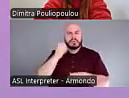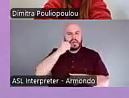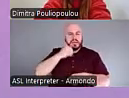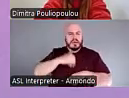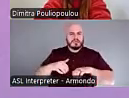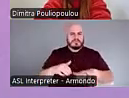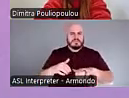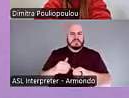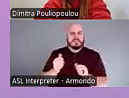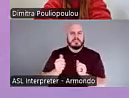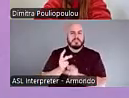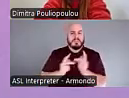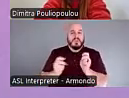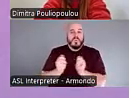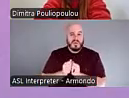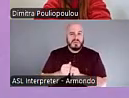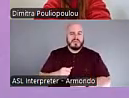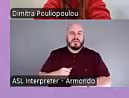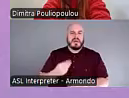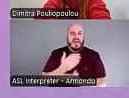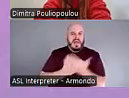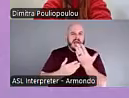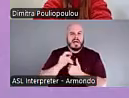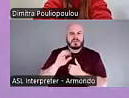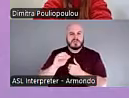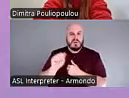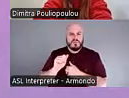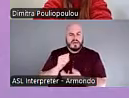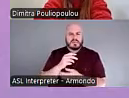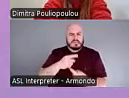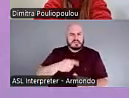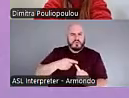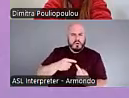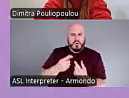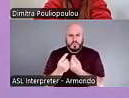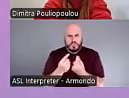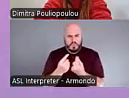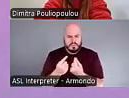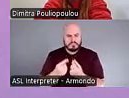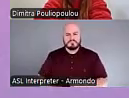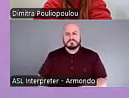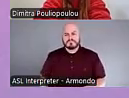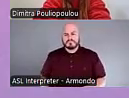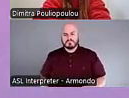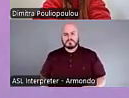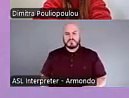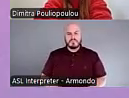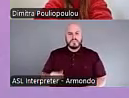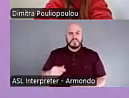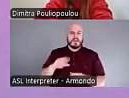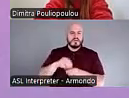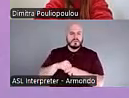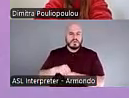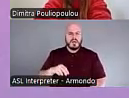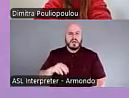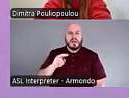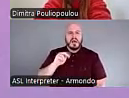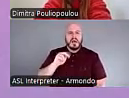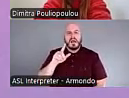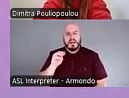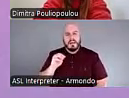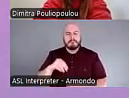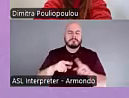hand osteoarthritis find more challenging and why. And this included an online survey and follow-up interviews